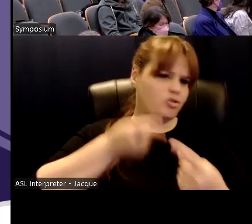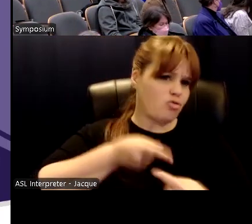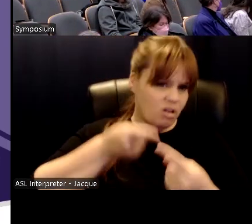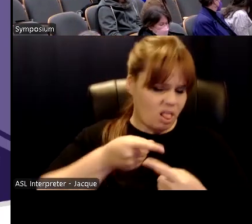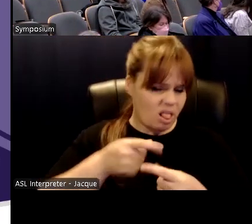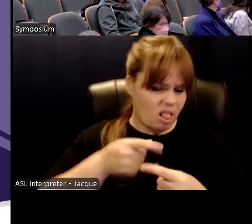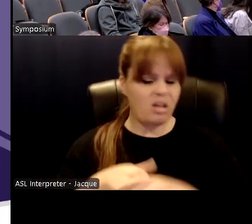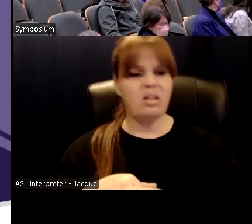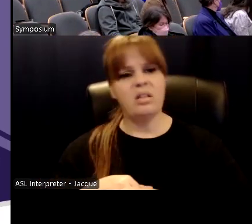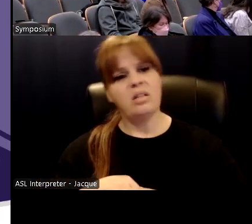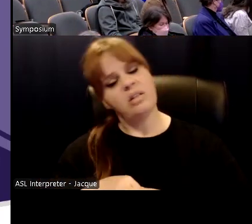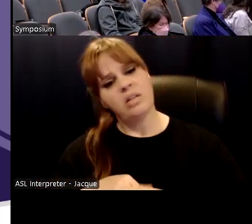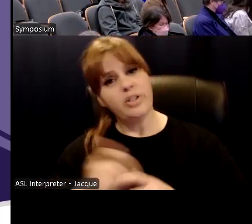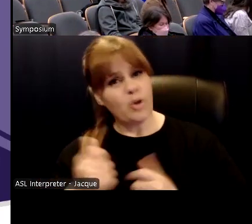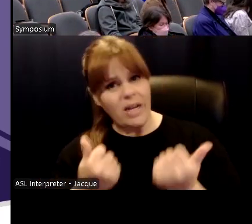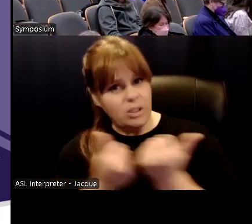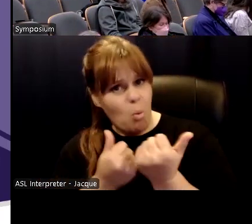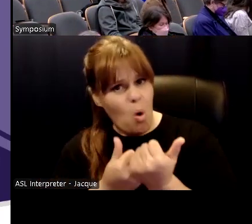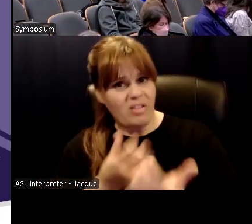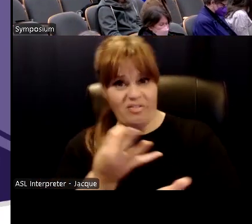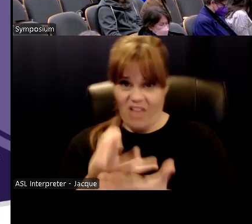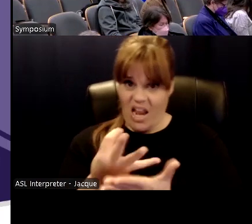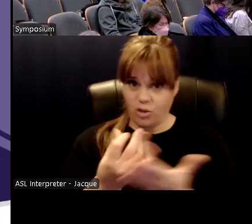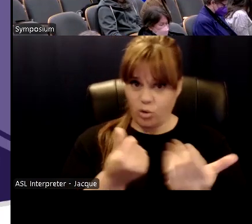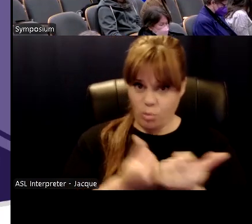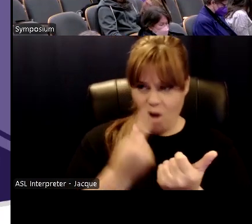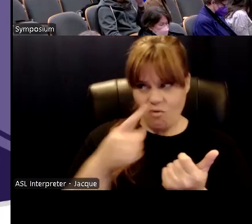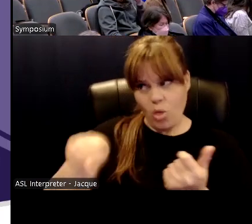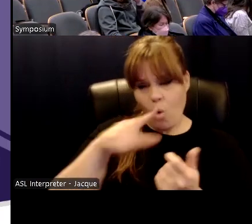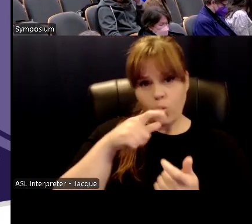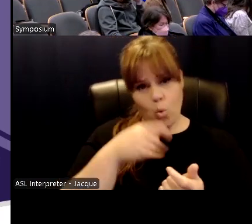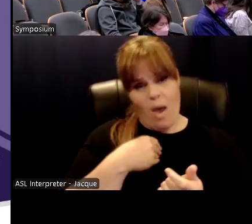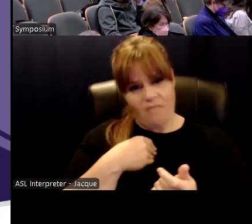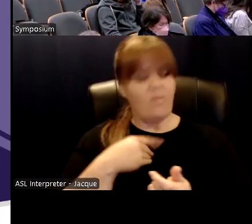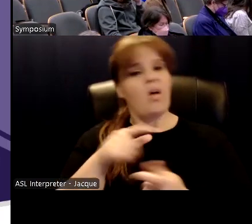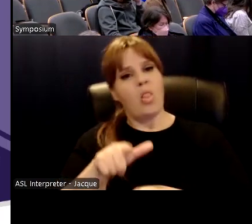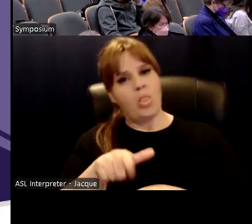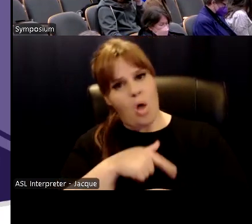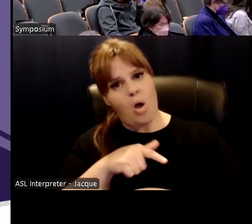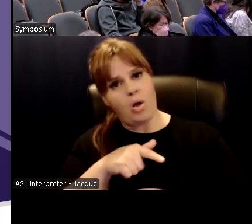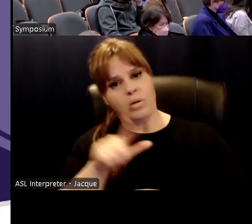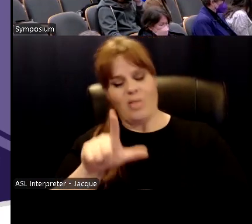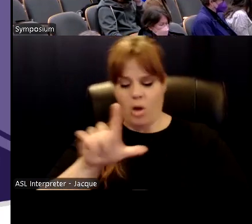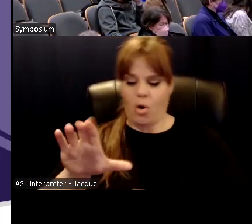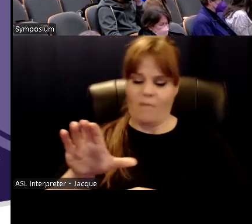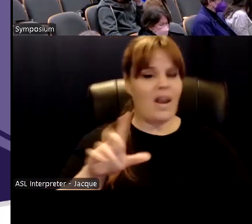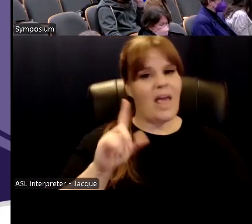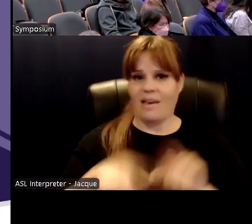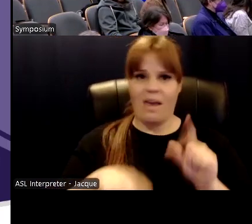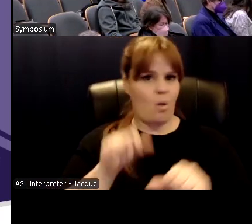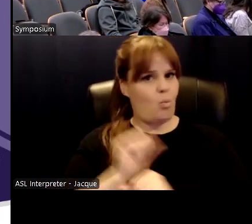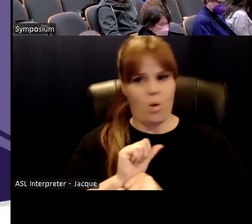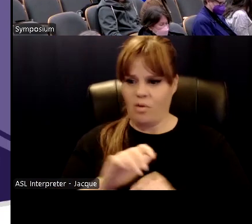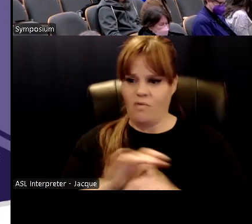any support, financial support out there for people who have long COVID and can't work,